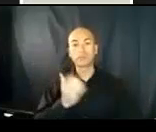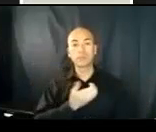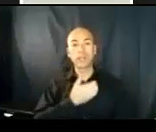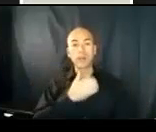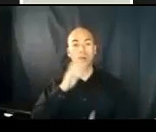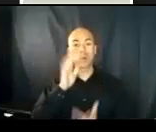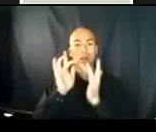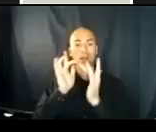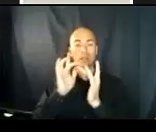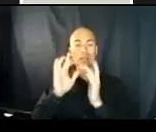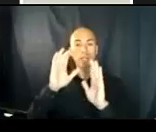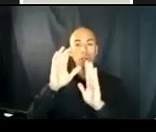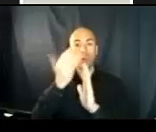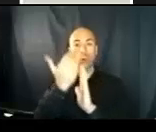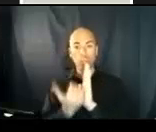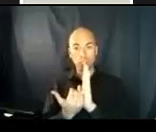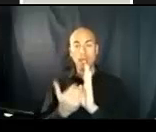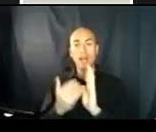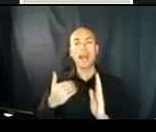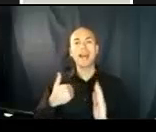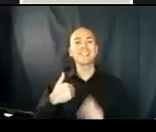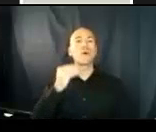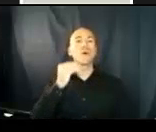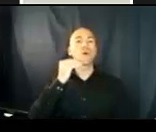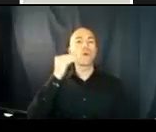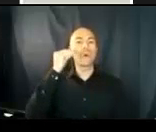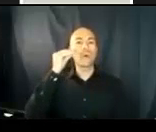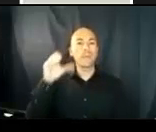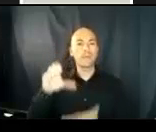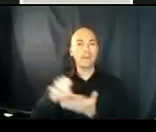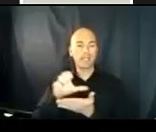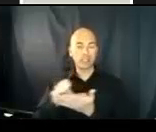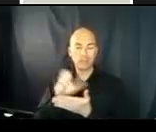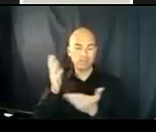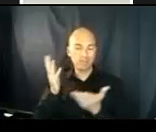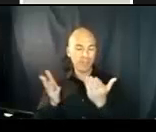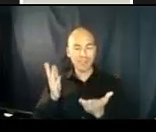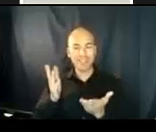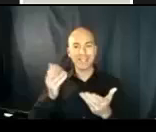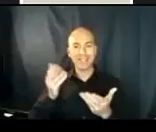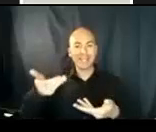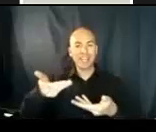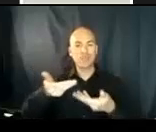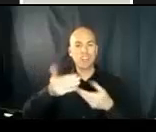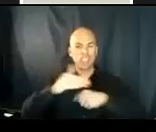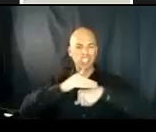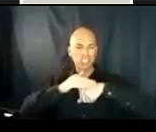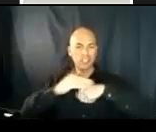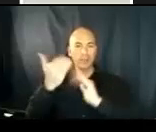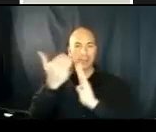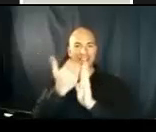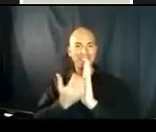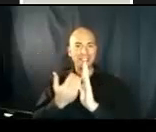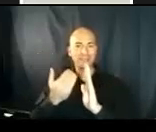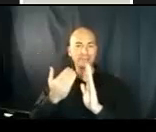pages, or maybe it's the introduction to your lesson. And you want the students to either